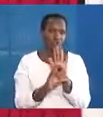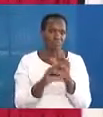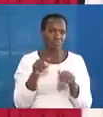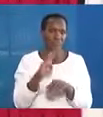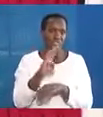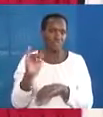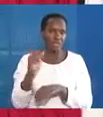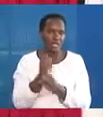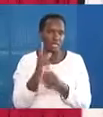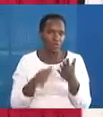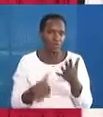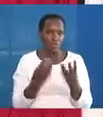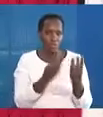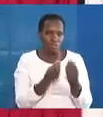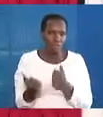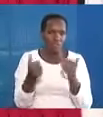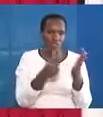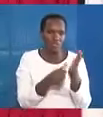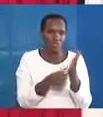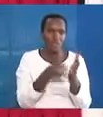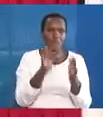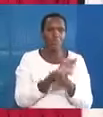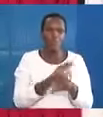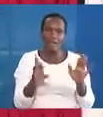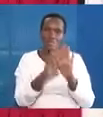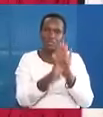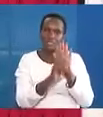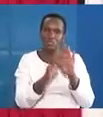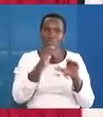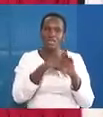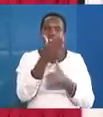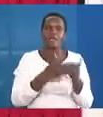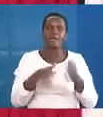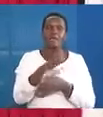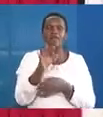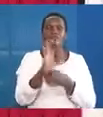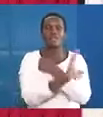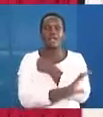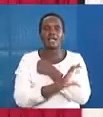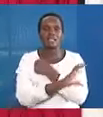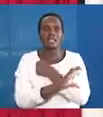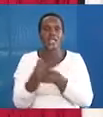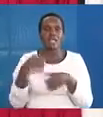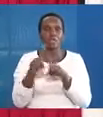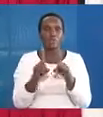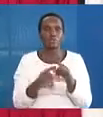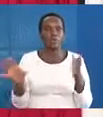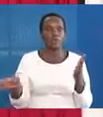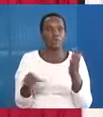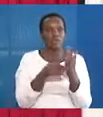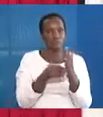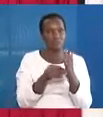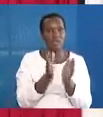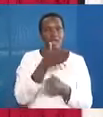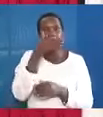cures the problem of underrepresentation in some areas of the country and introduces a better